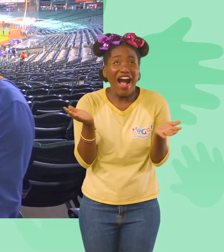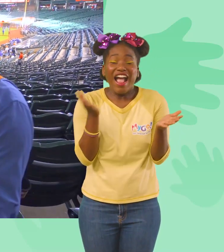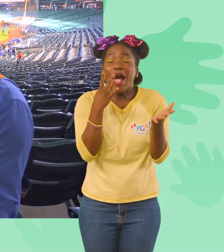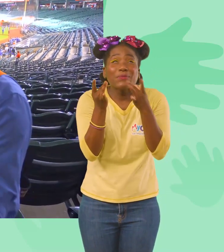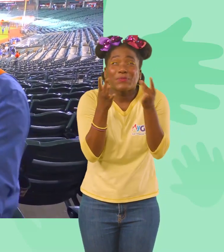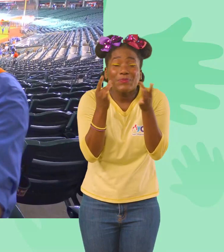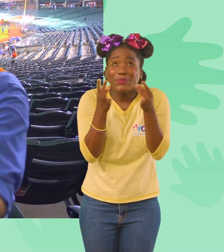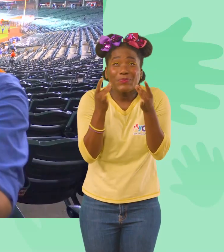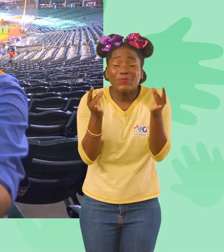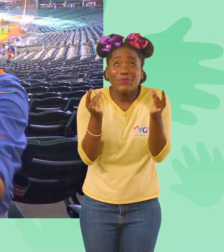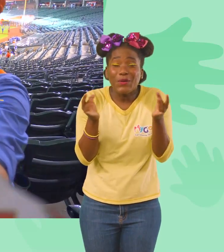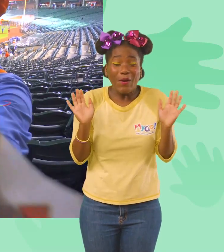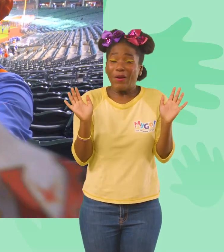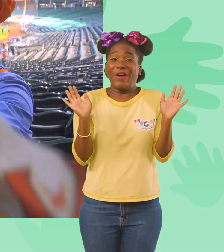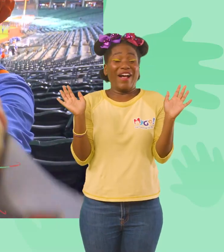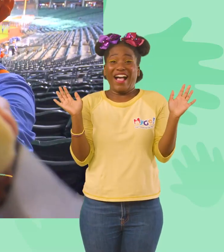Oh, yum!